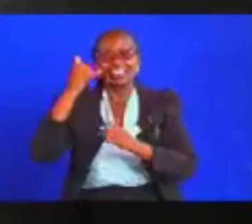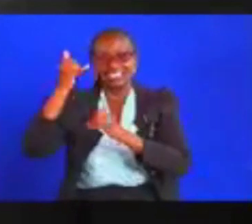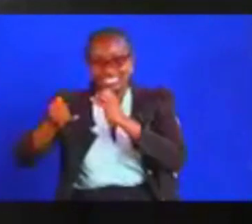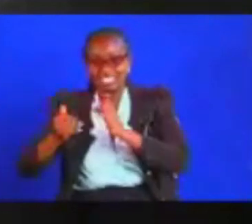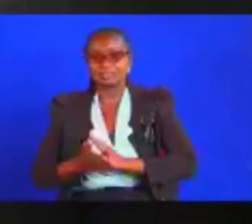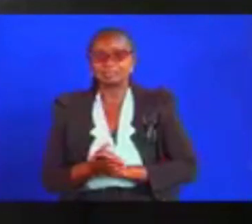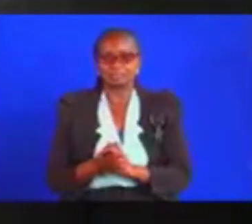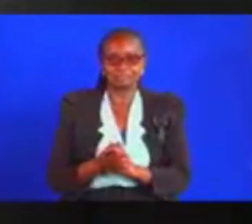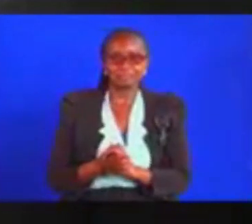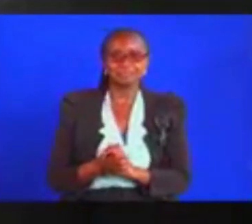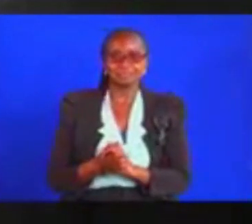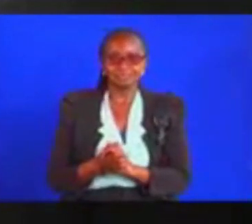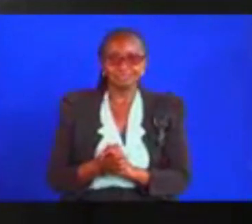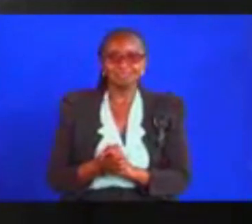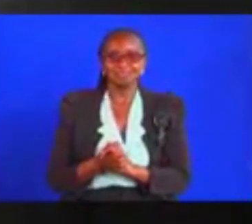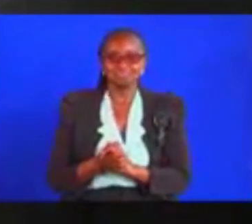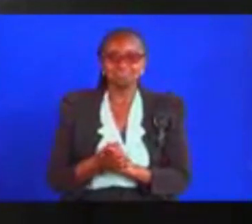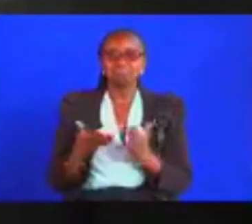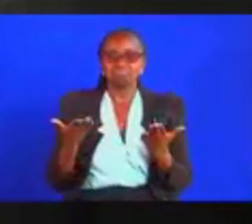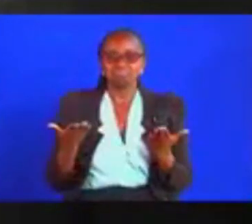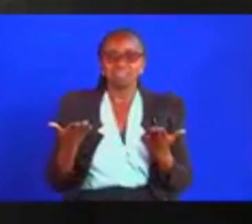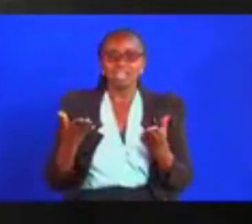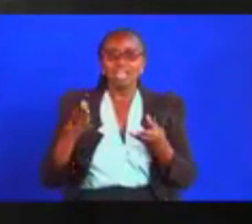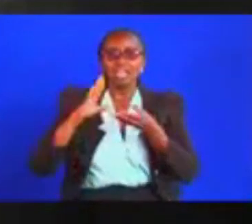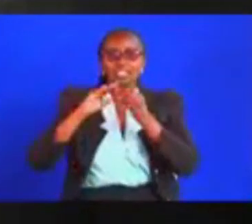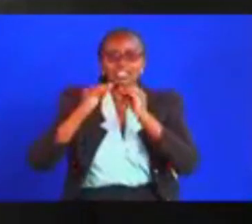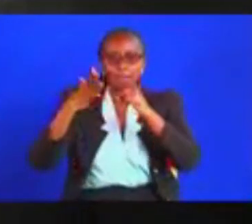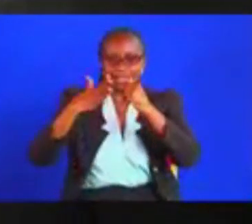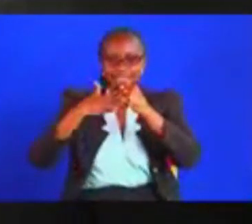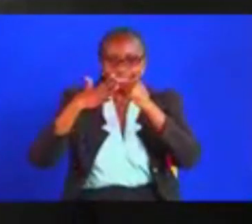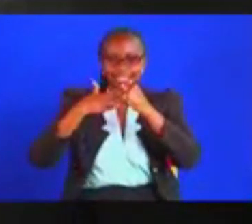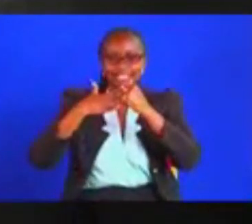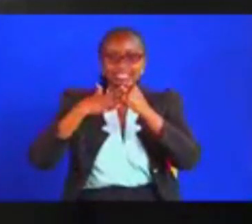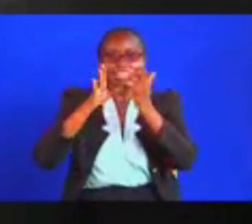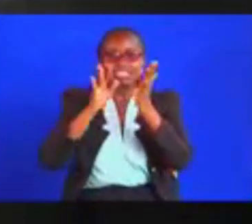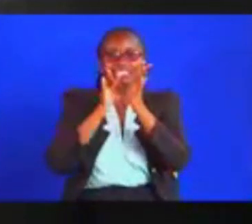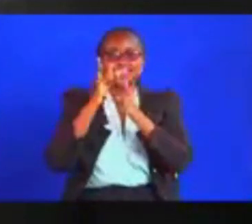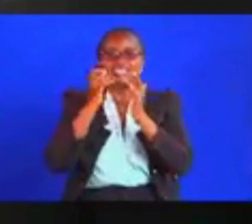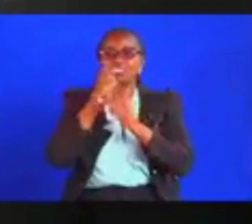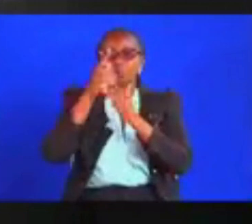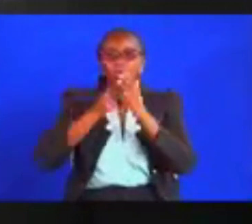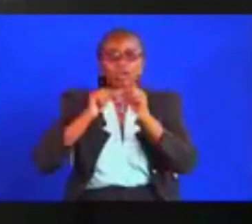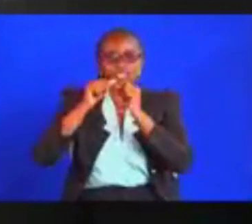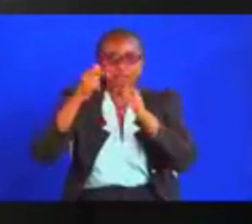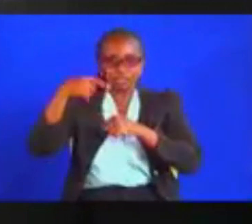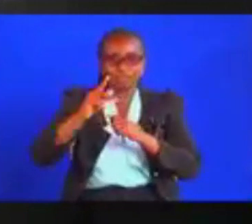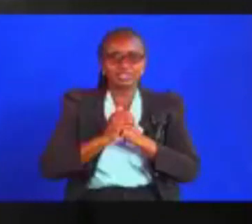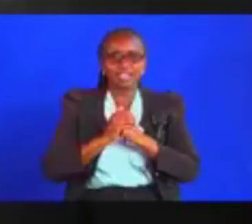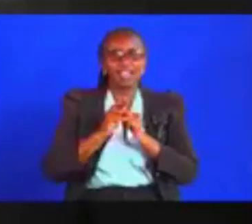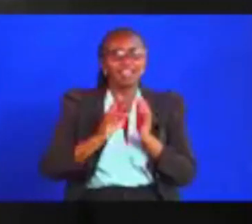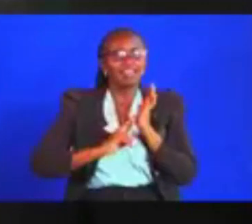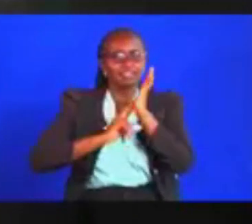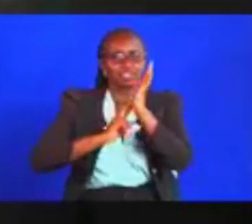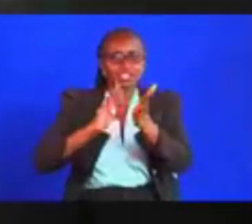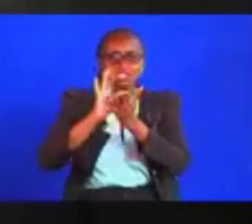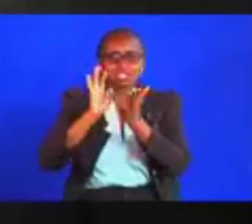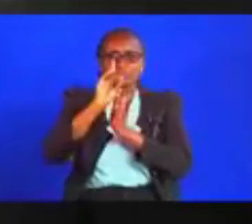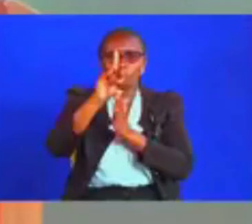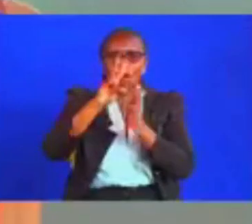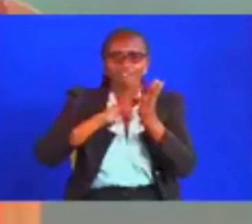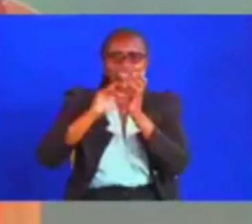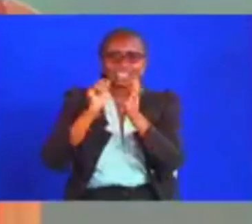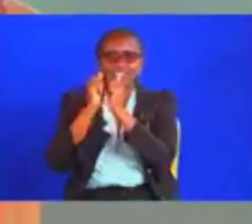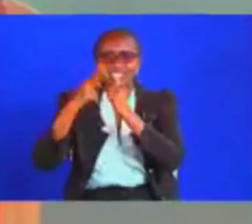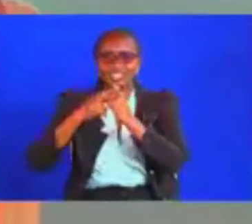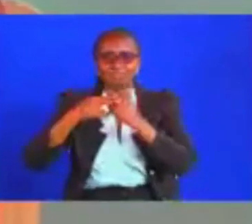ending. Number 9. What did Jesus say about himself? Revelations 1, 17. I am